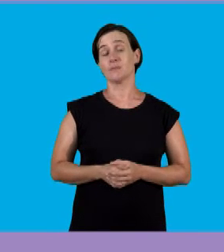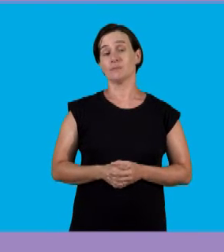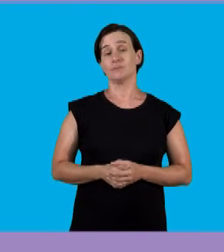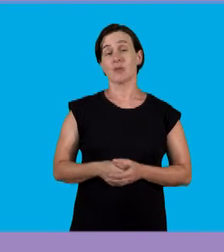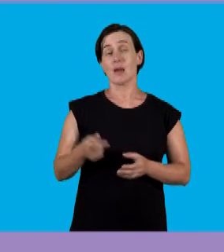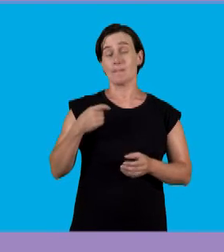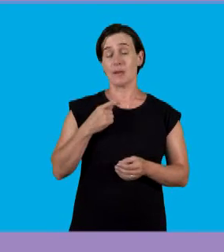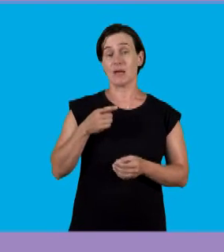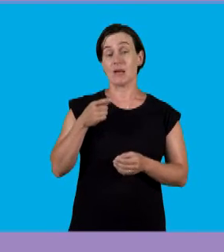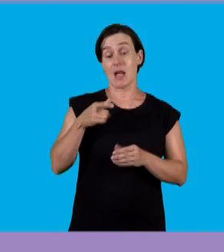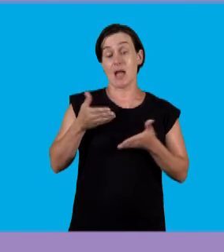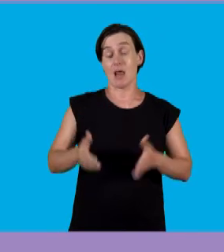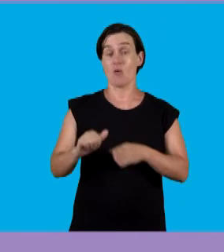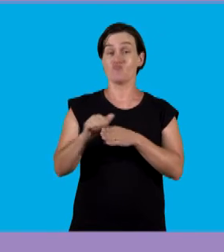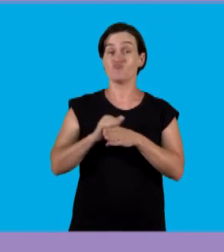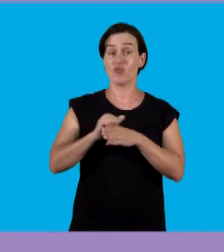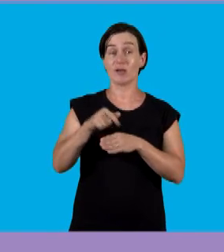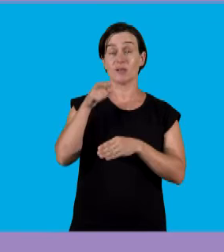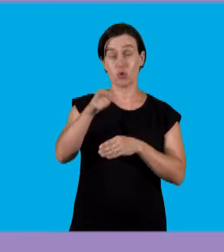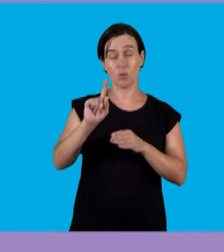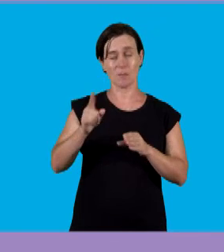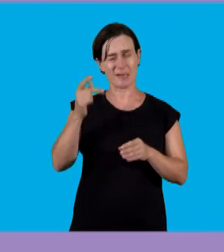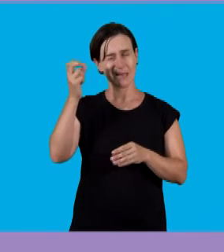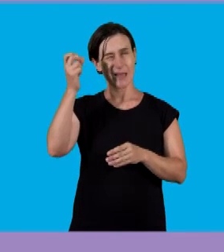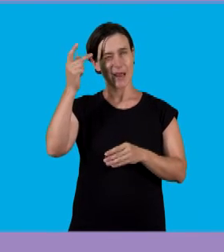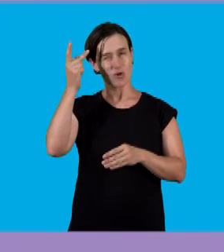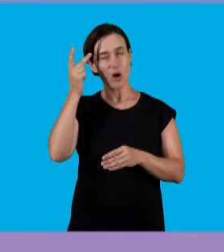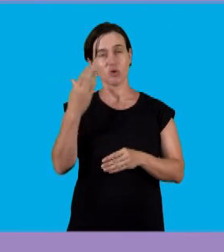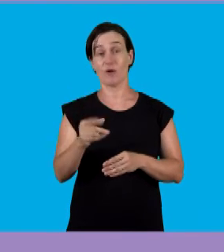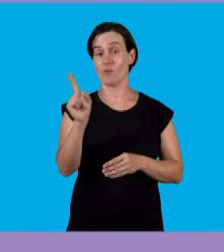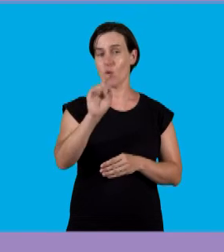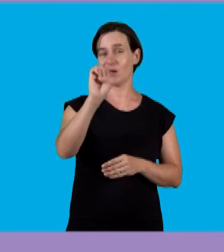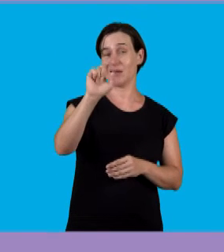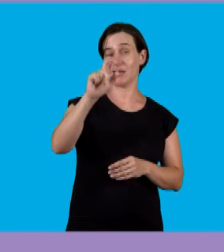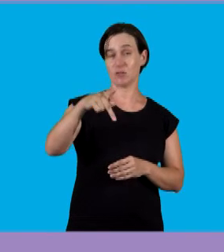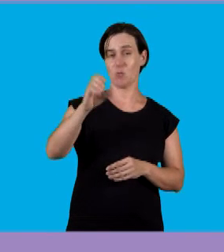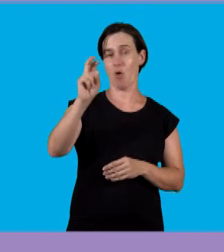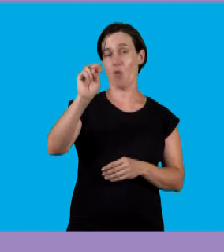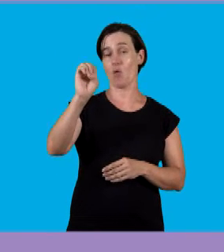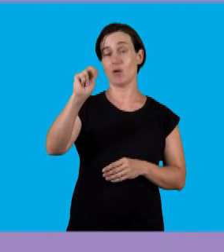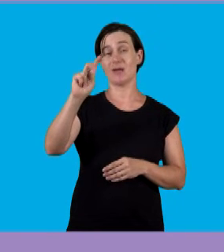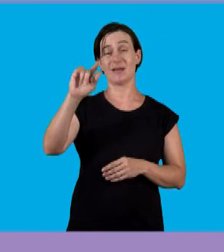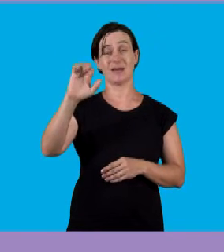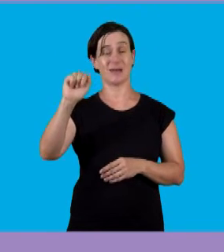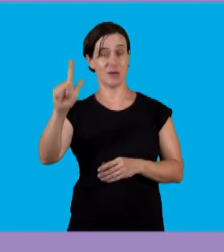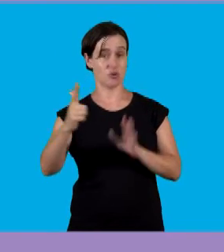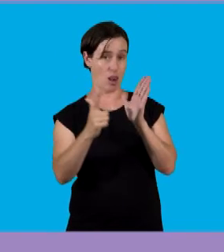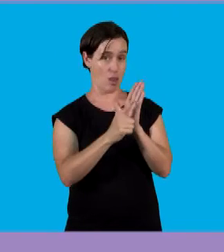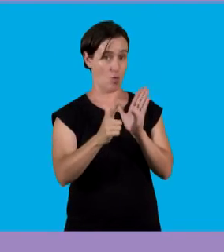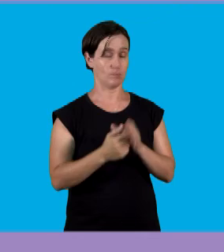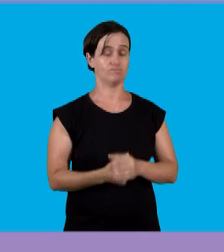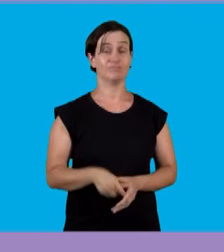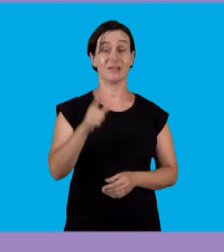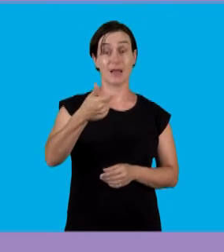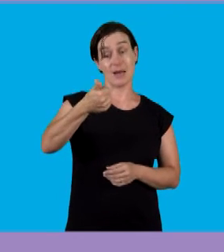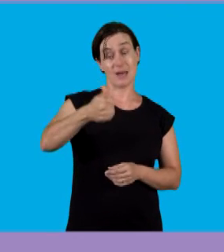the knowledge that we have of our exponential laws. So we're going to use that knowledge to simplify